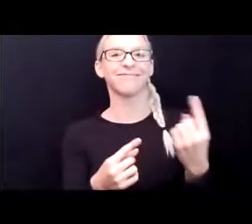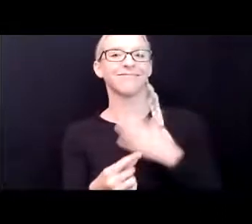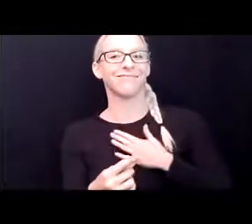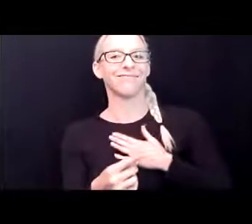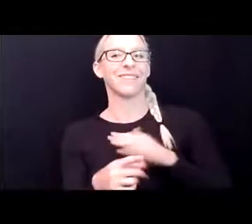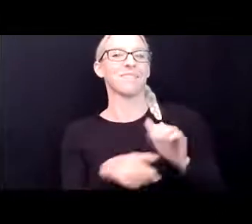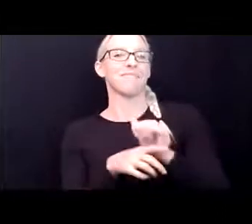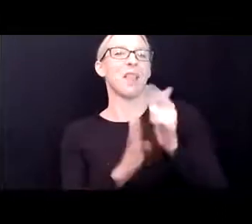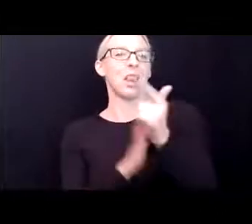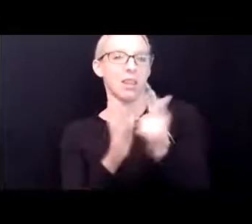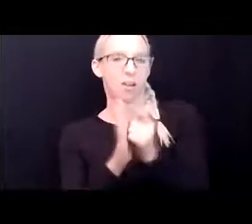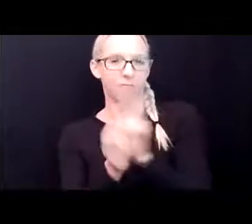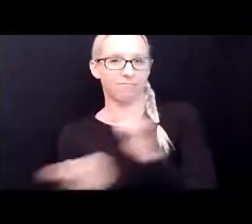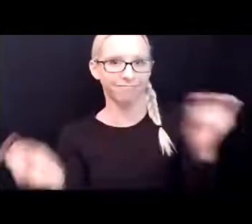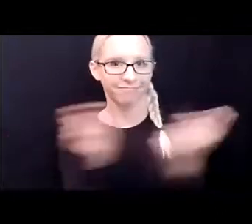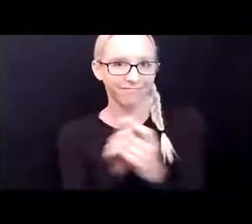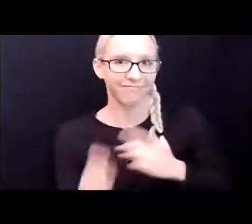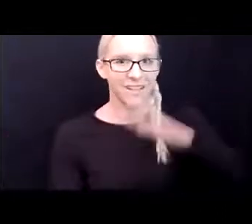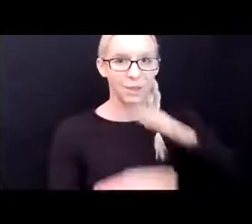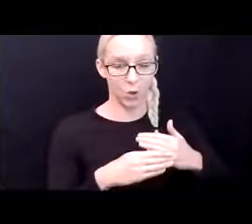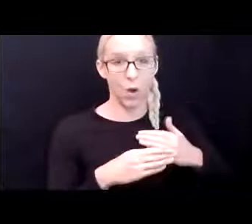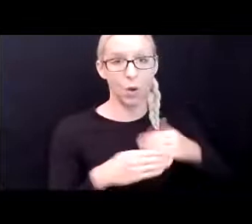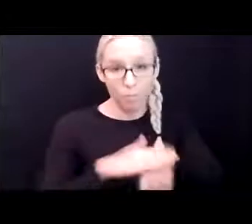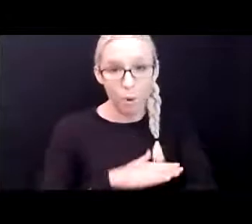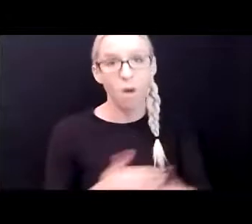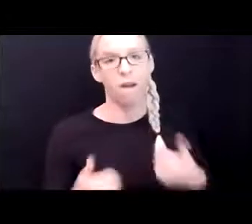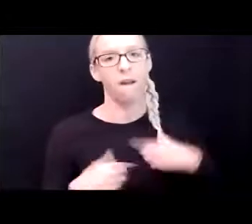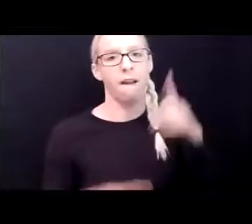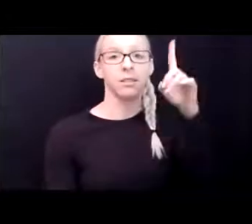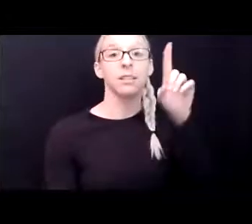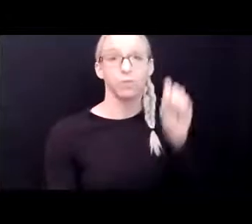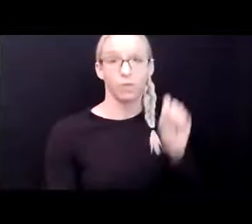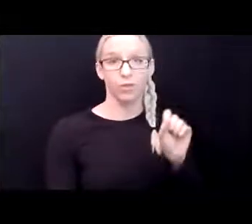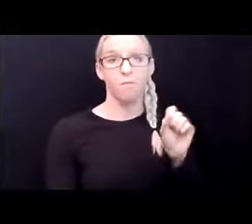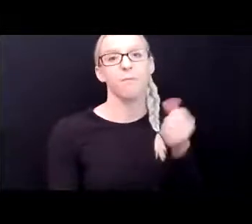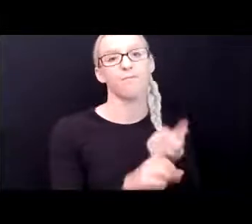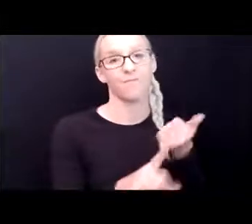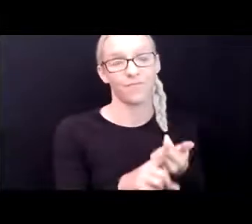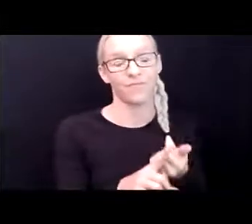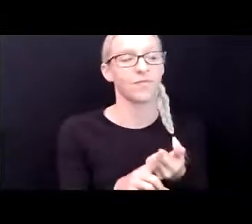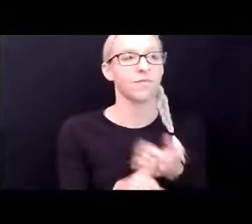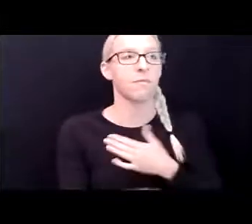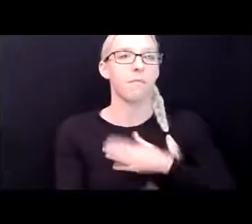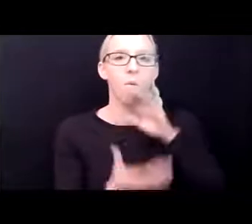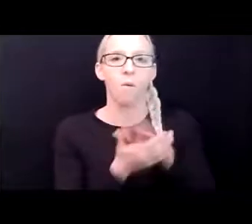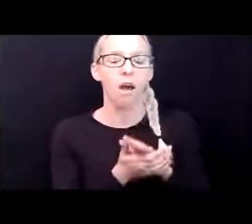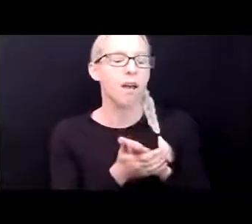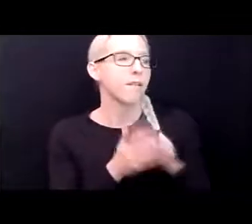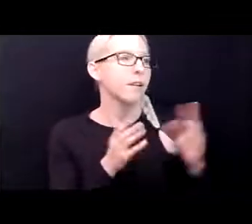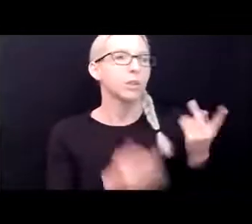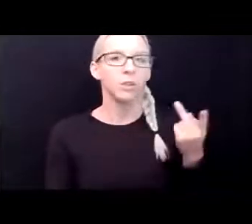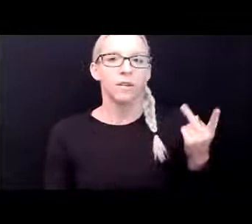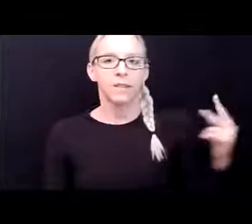daughter Lillian was born, who has Down syndrome. So when she came along, I looked at my wife and we said, we